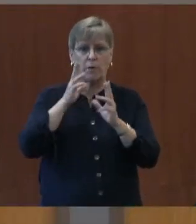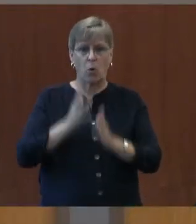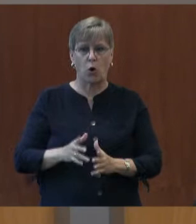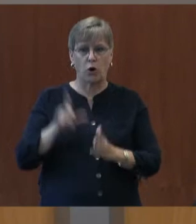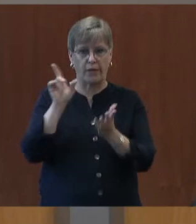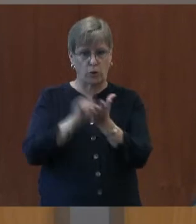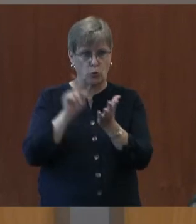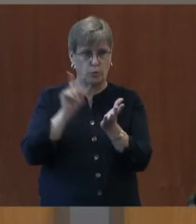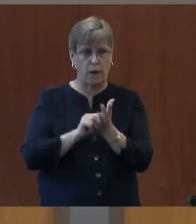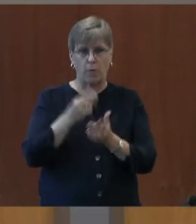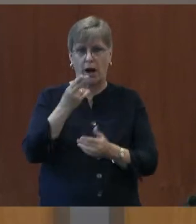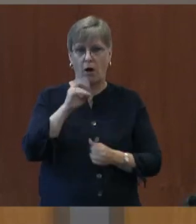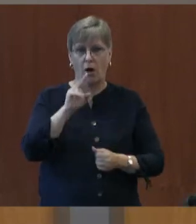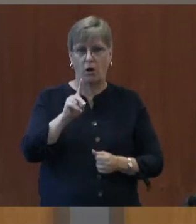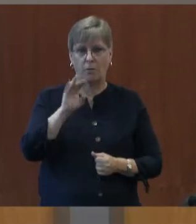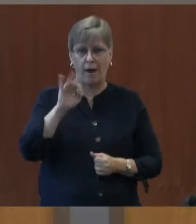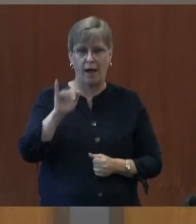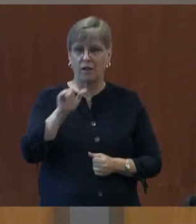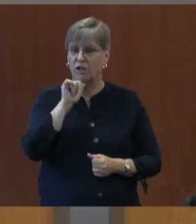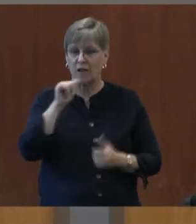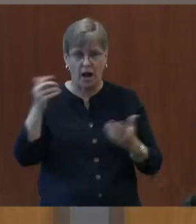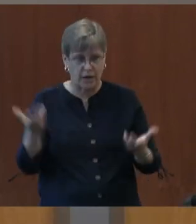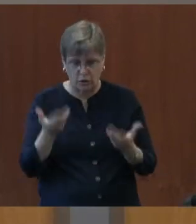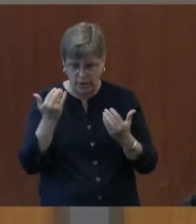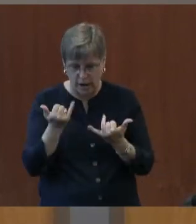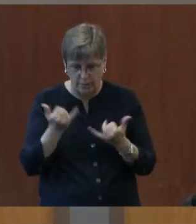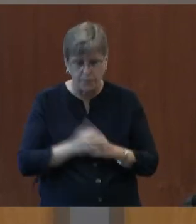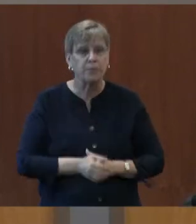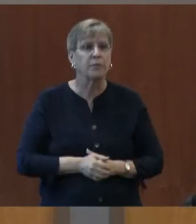Mail, and I know she's not in the room today. So